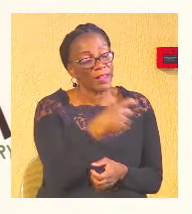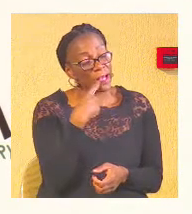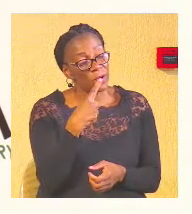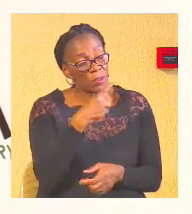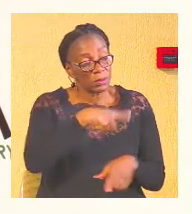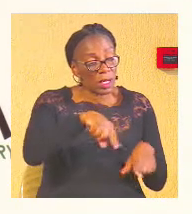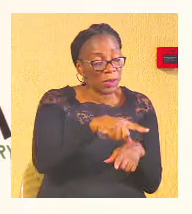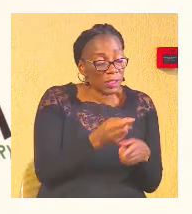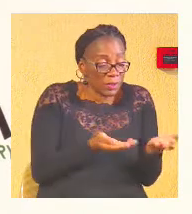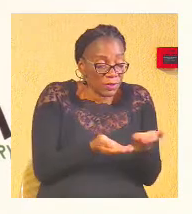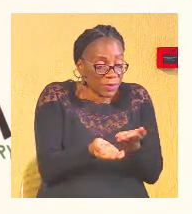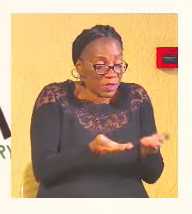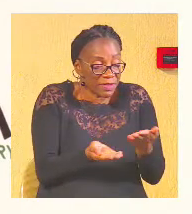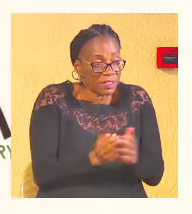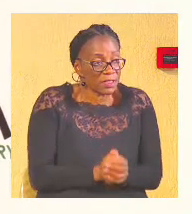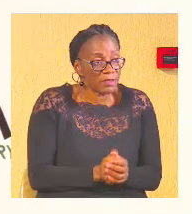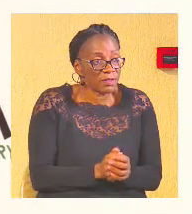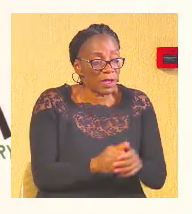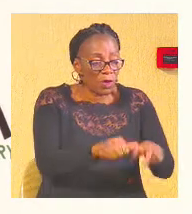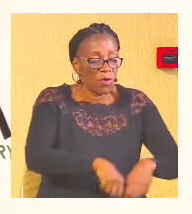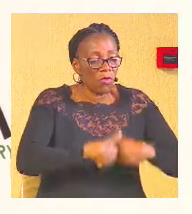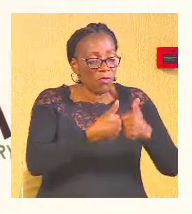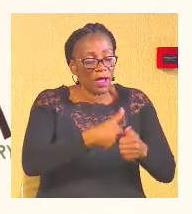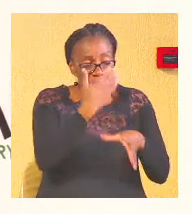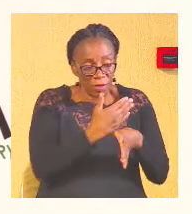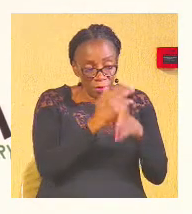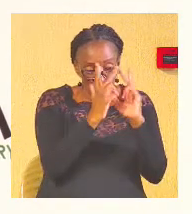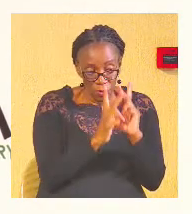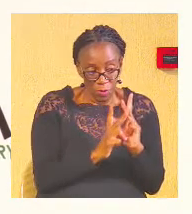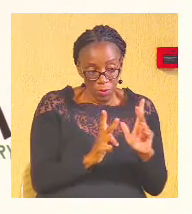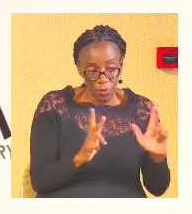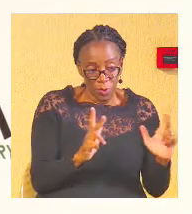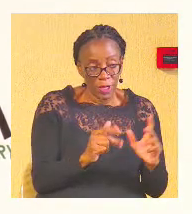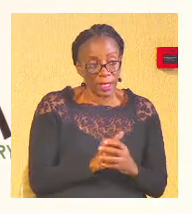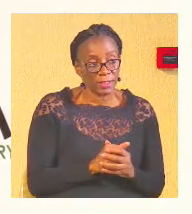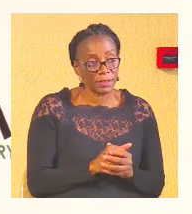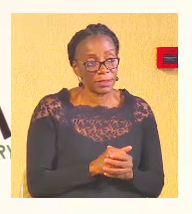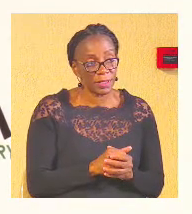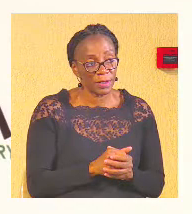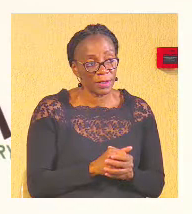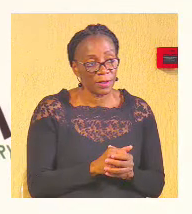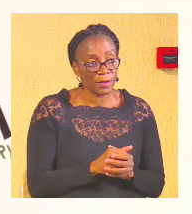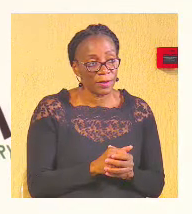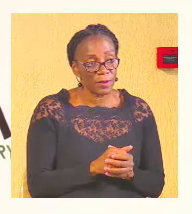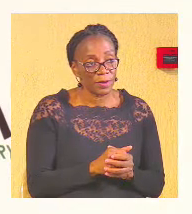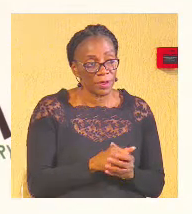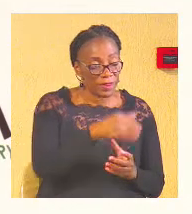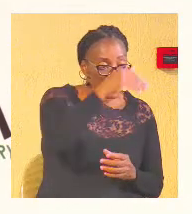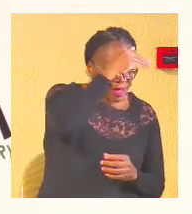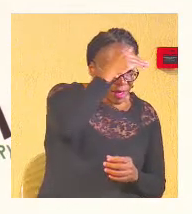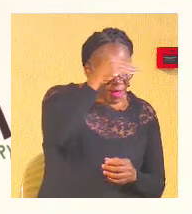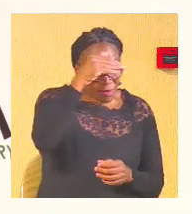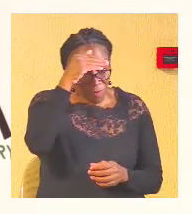also goes out where members of the health profession, public health profession, go out in the